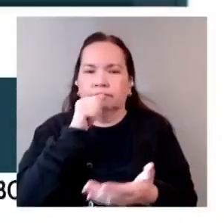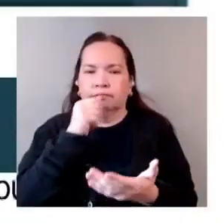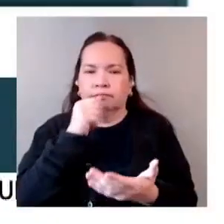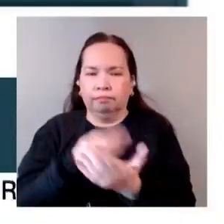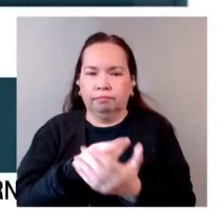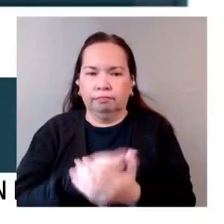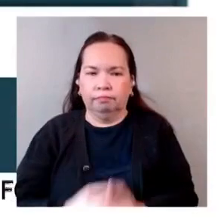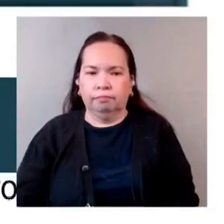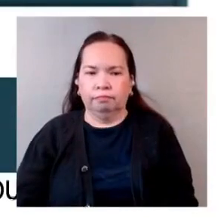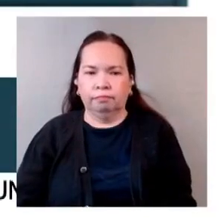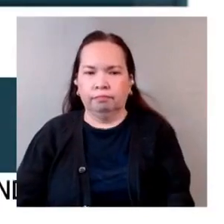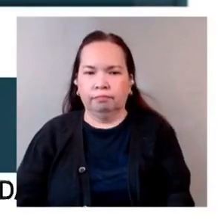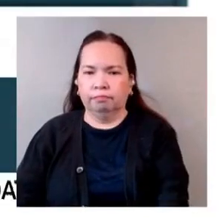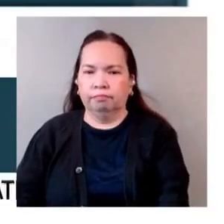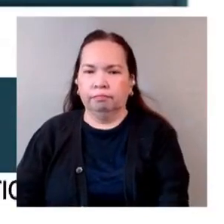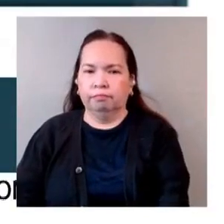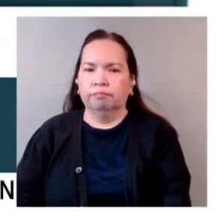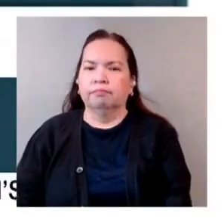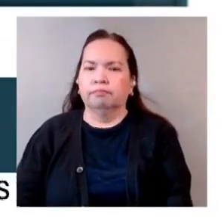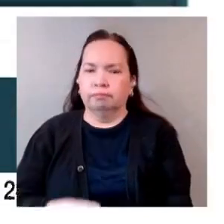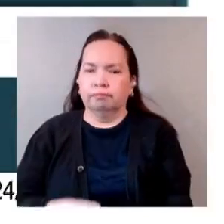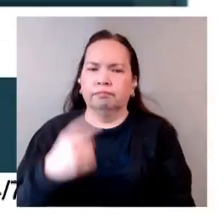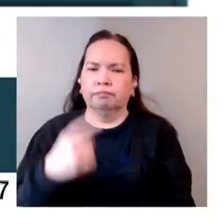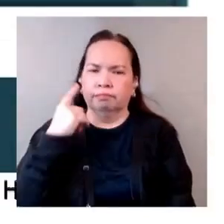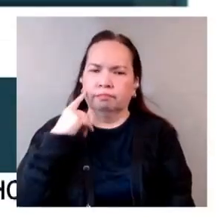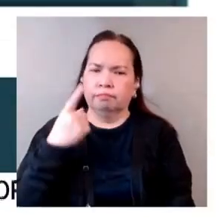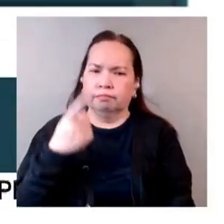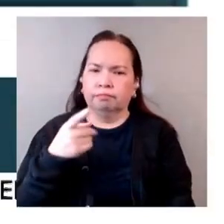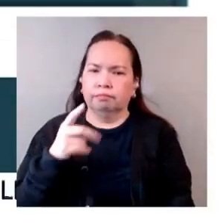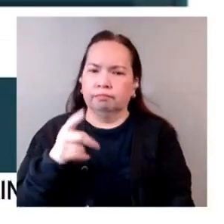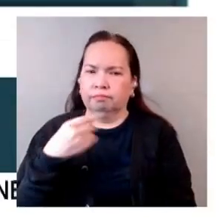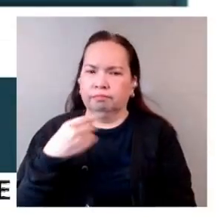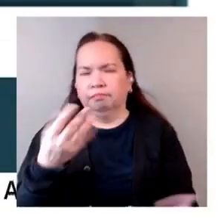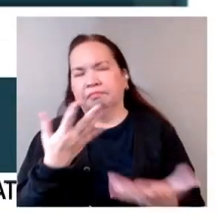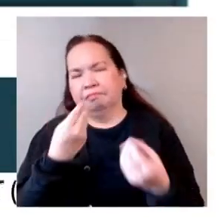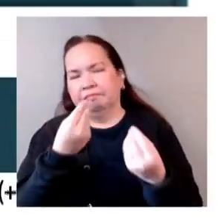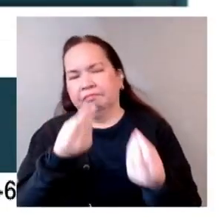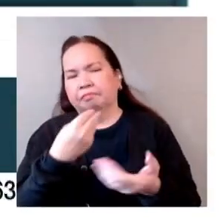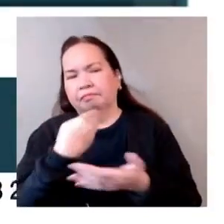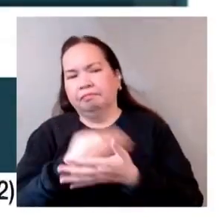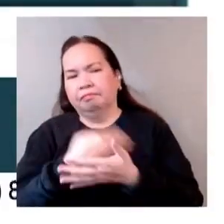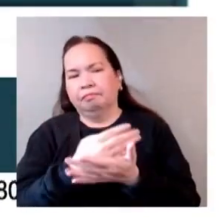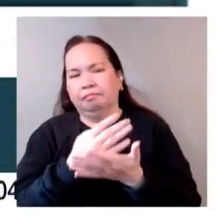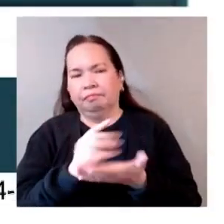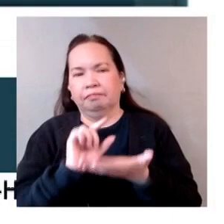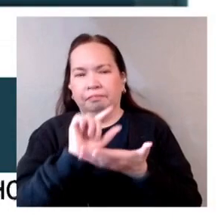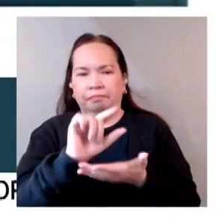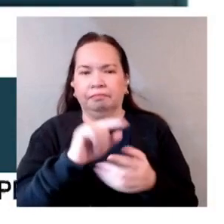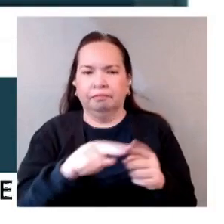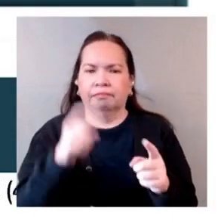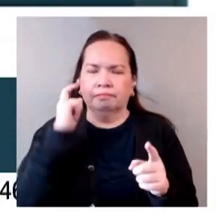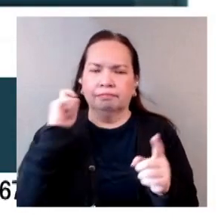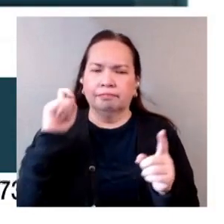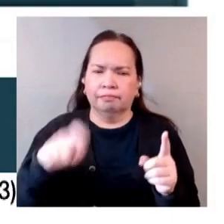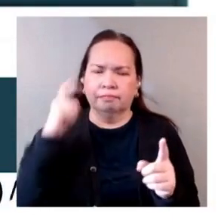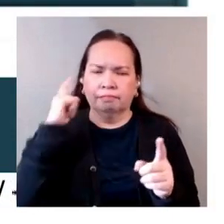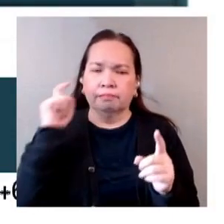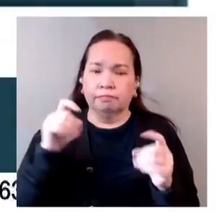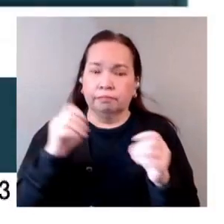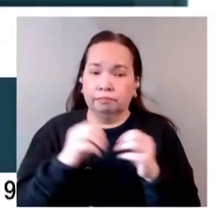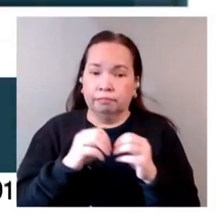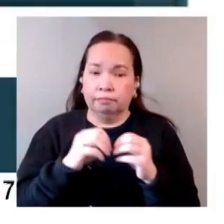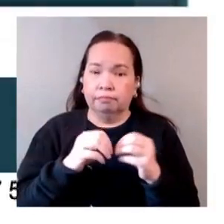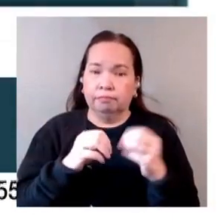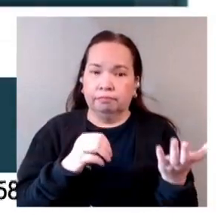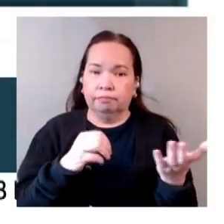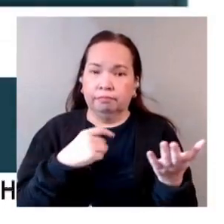It's still a significant amount that they enjoy, you know, so to speak. But we still need more. Because you're